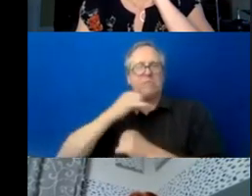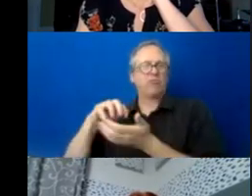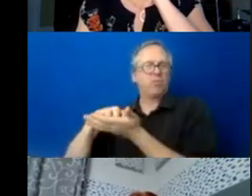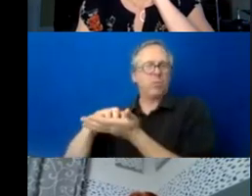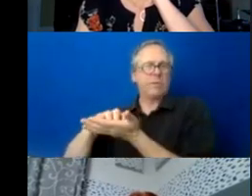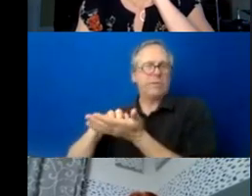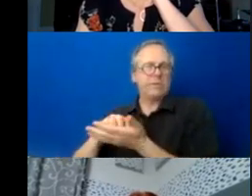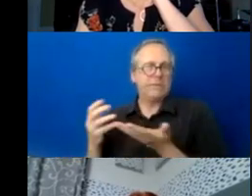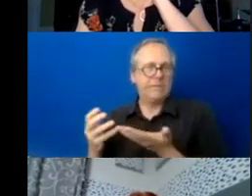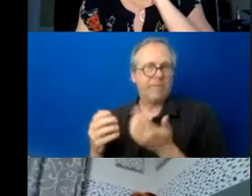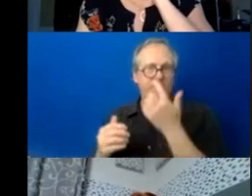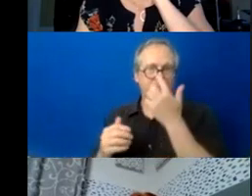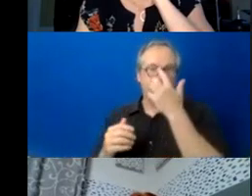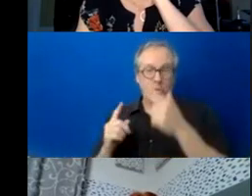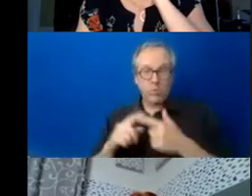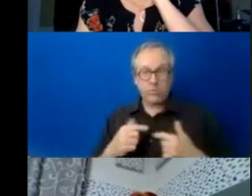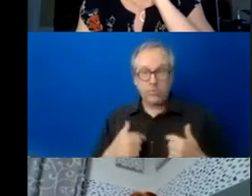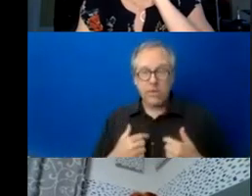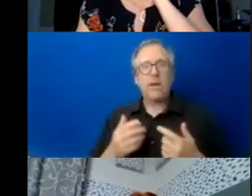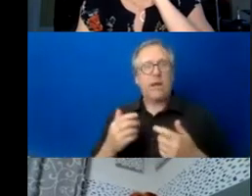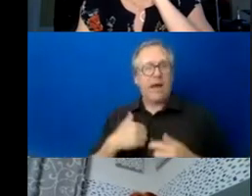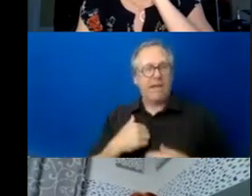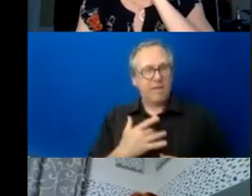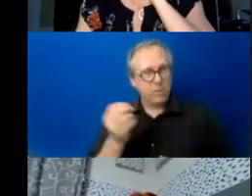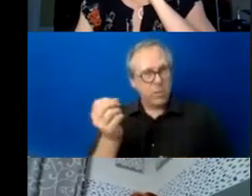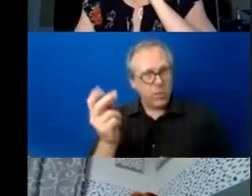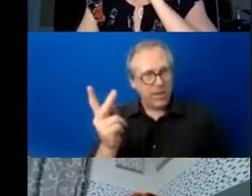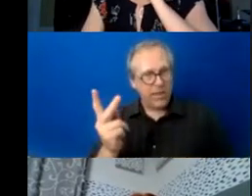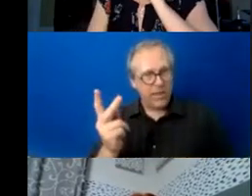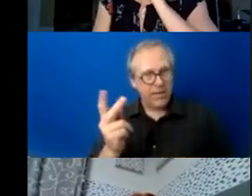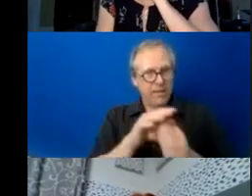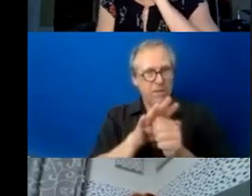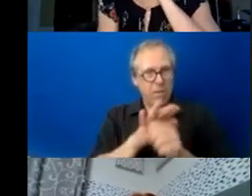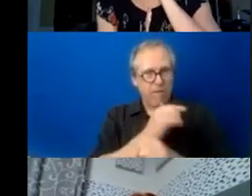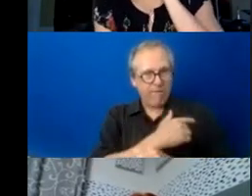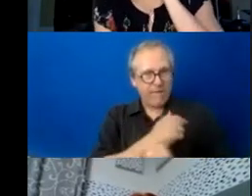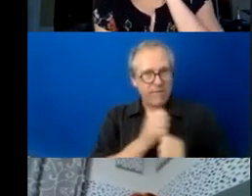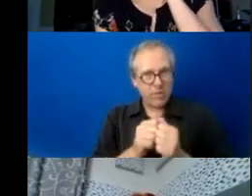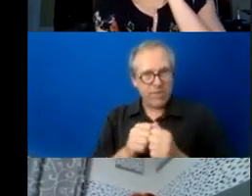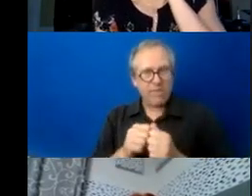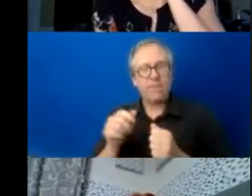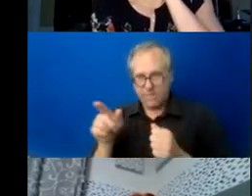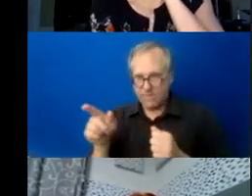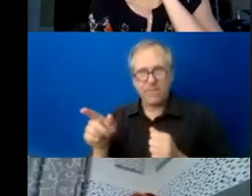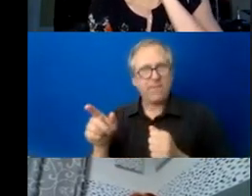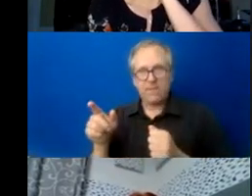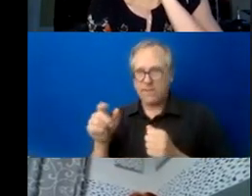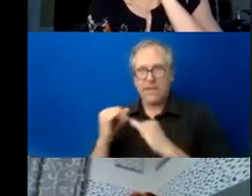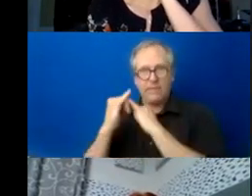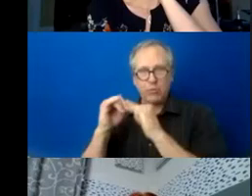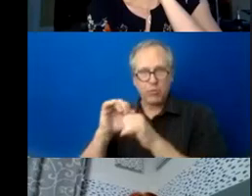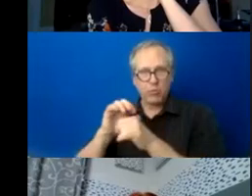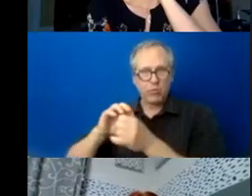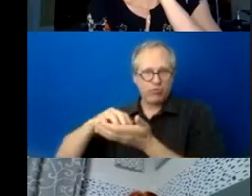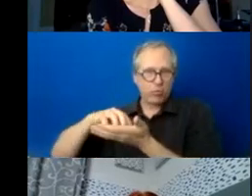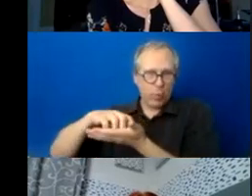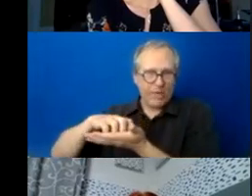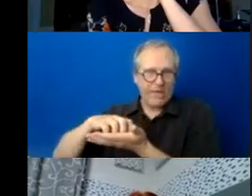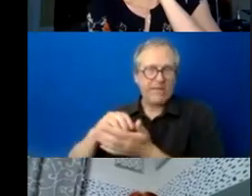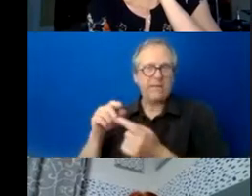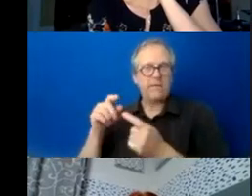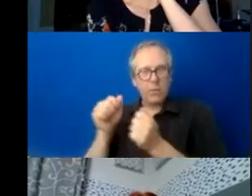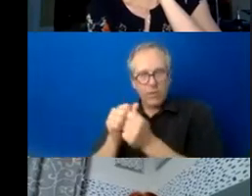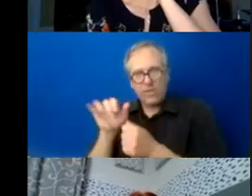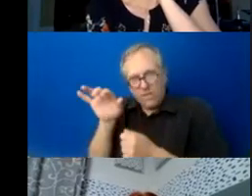As far as I know, it is okay to receive the COVID vaccine, even given that situation with the